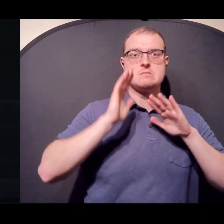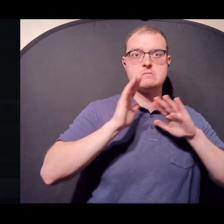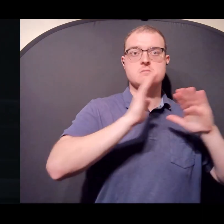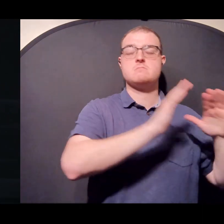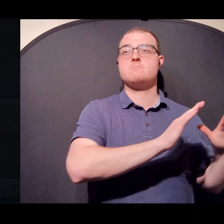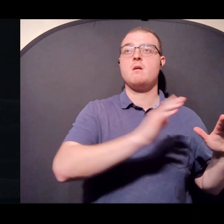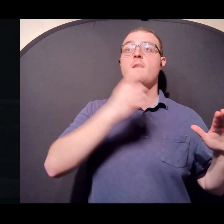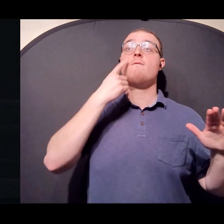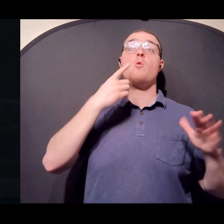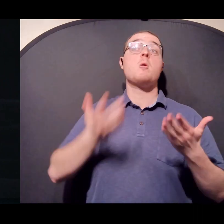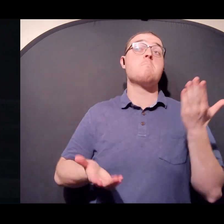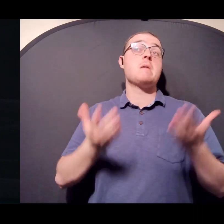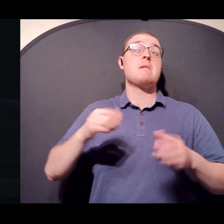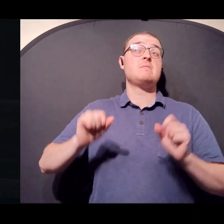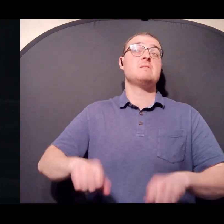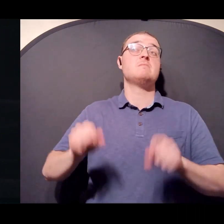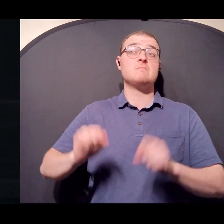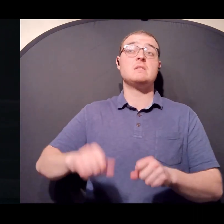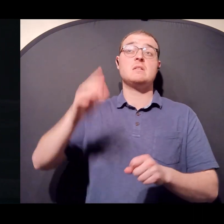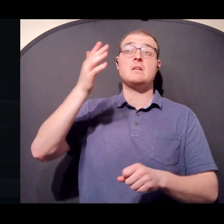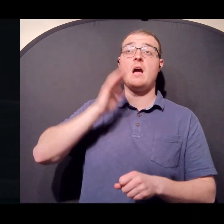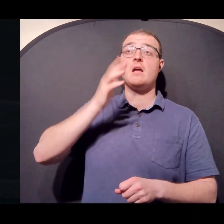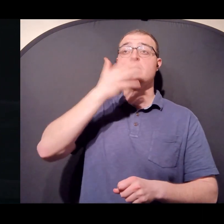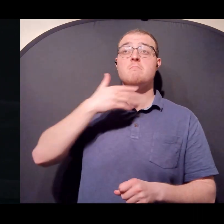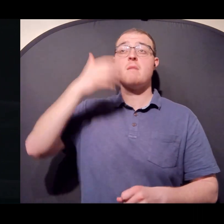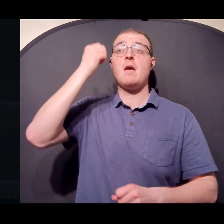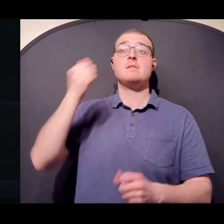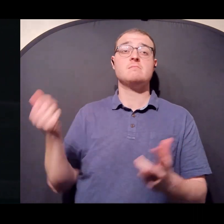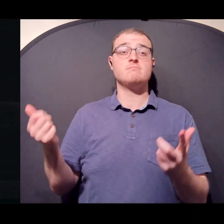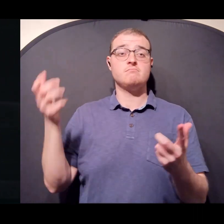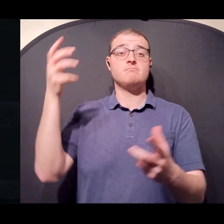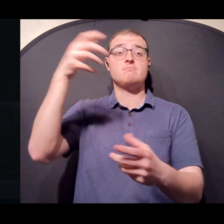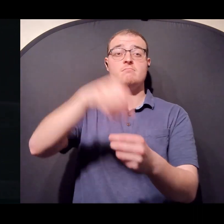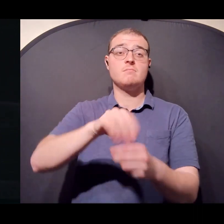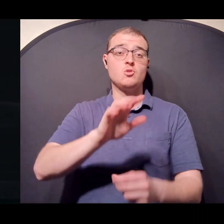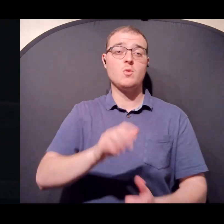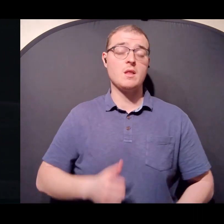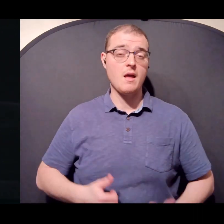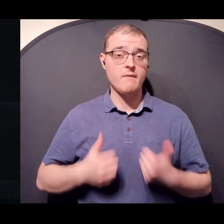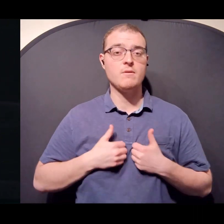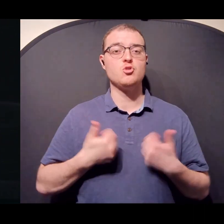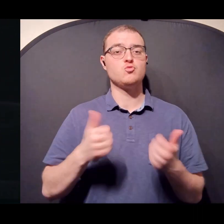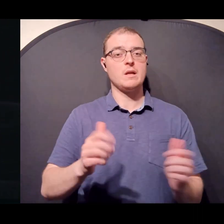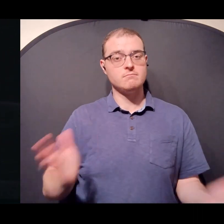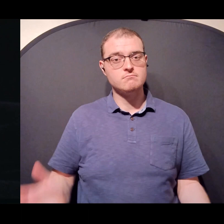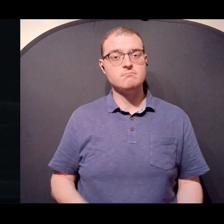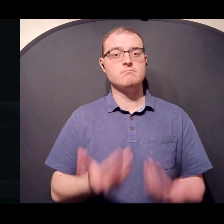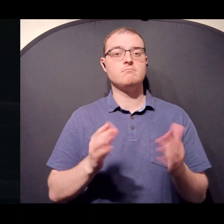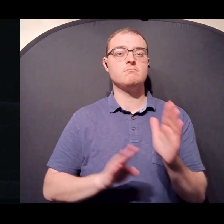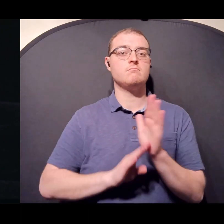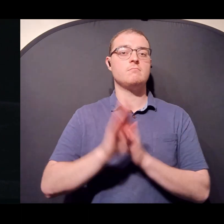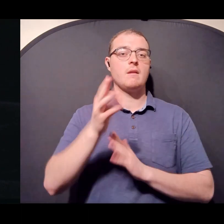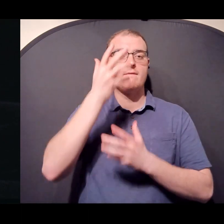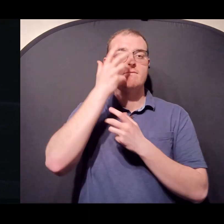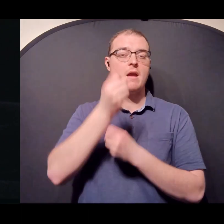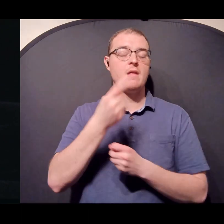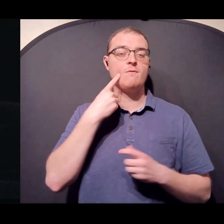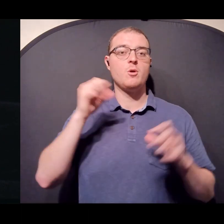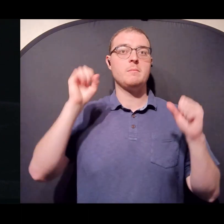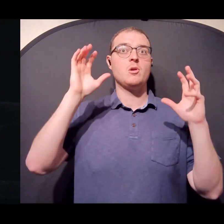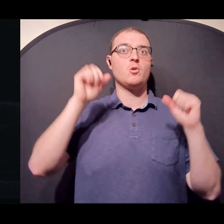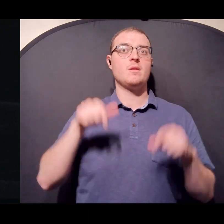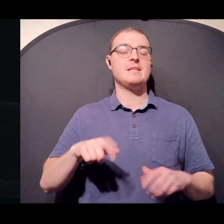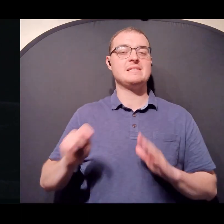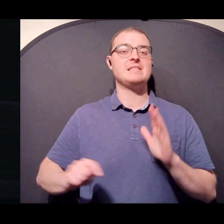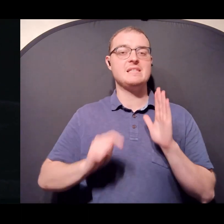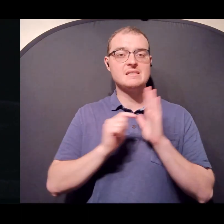the potential of reaching toward God's best for your life. Try to build faith in the room. Faith for a